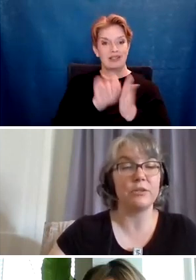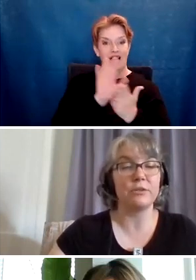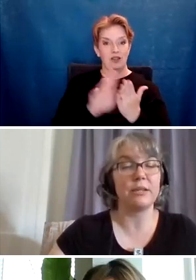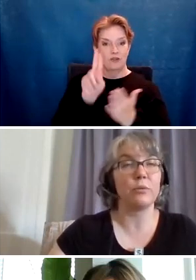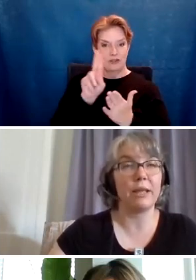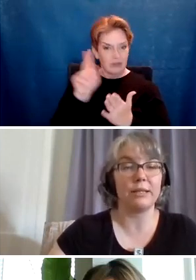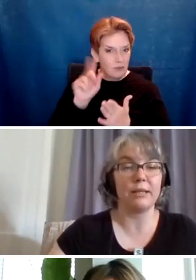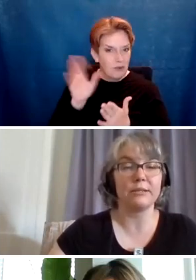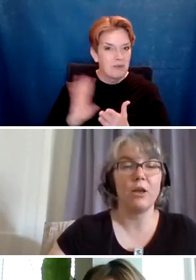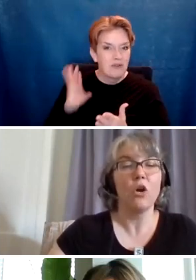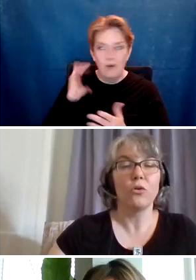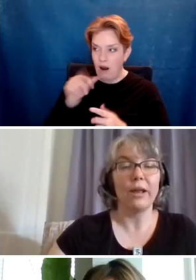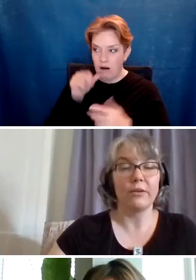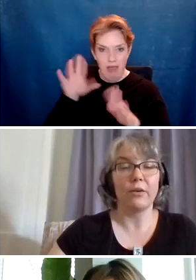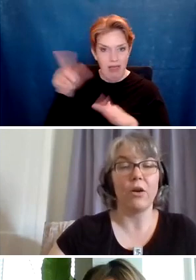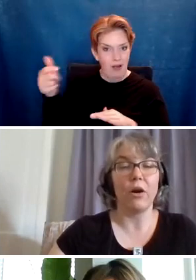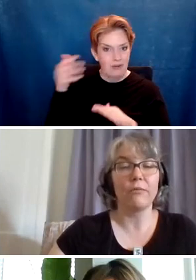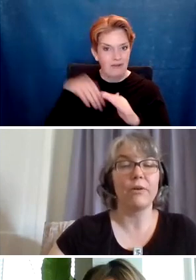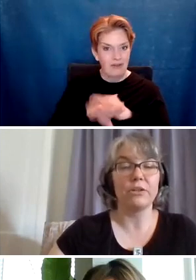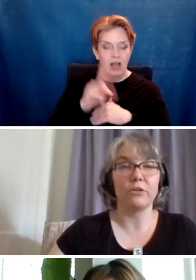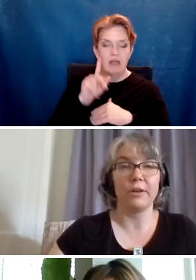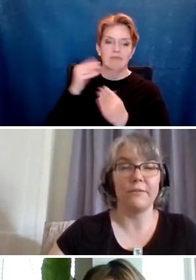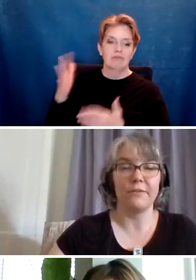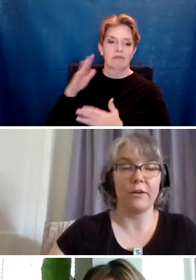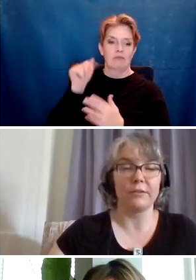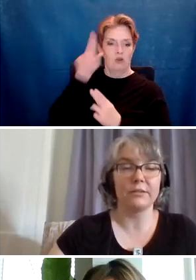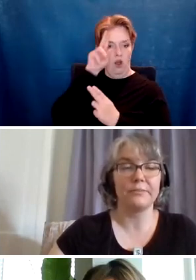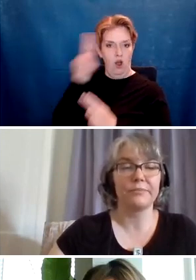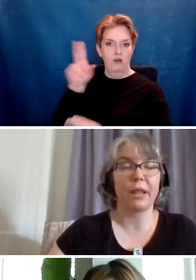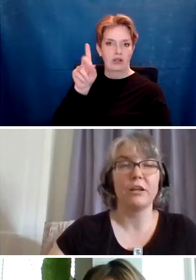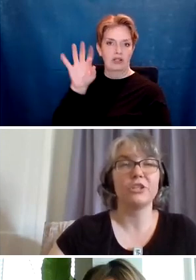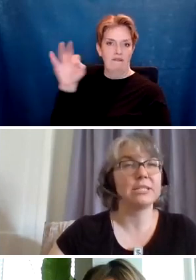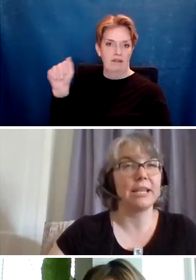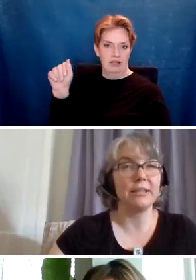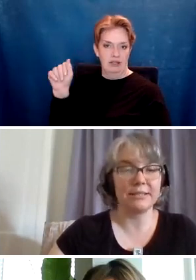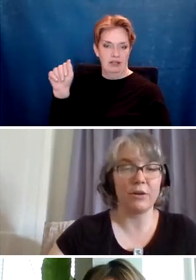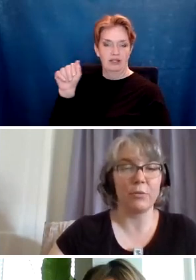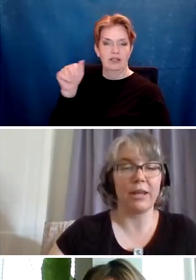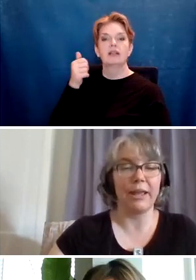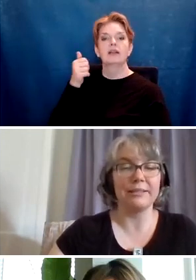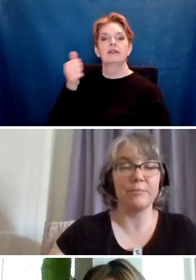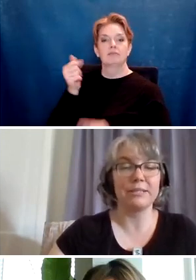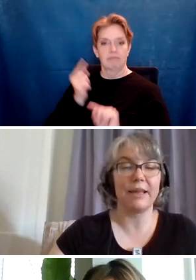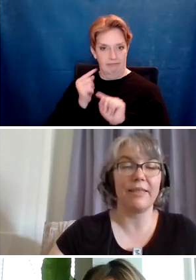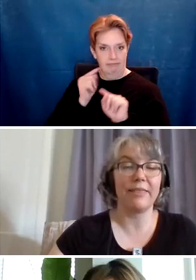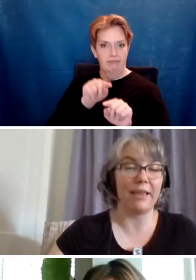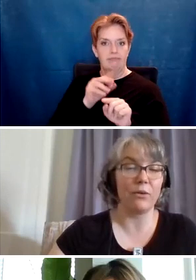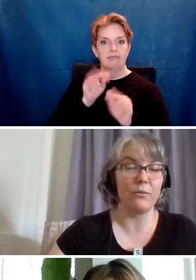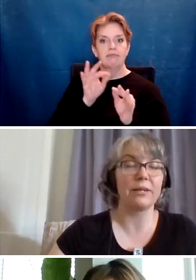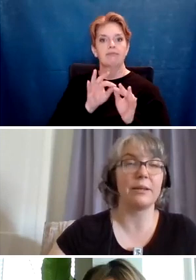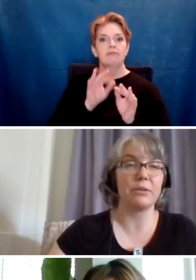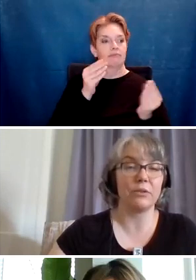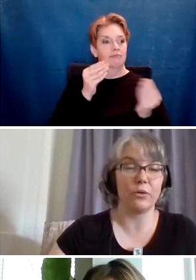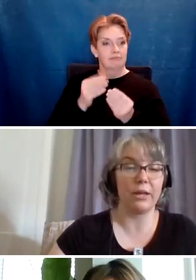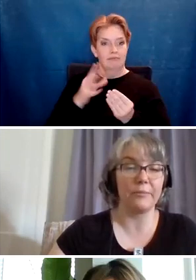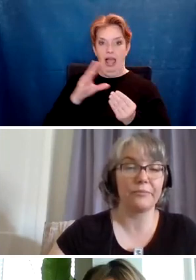sneak into to see her paintings, granted her an honorary doctorate of fine arts. She attended the ceremony and simply said thank you